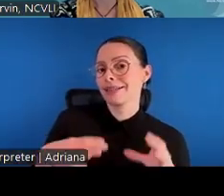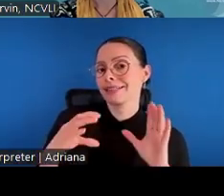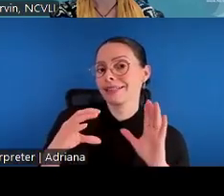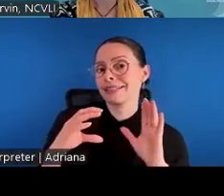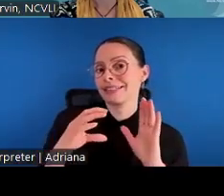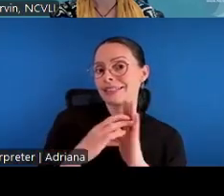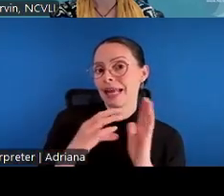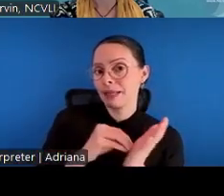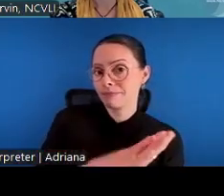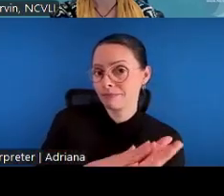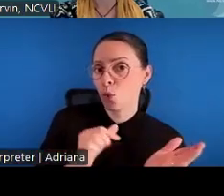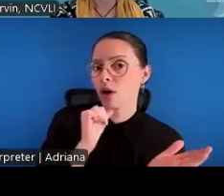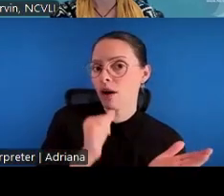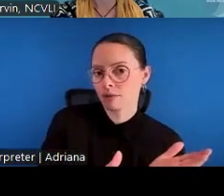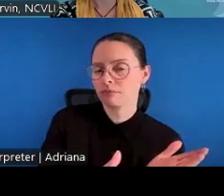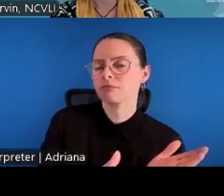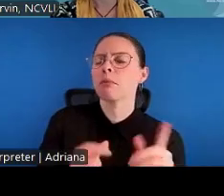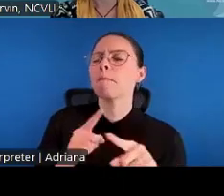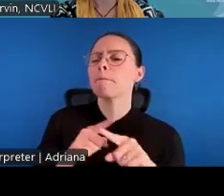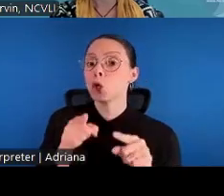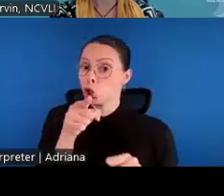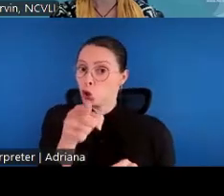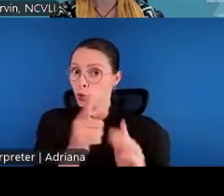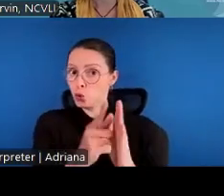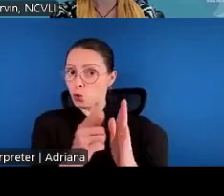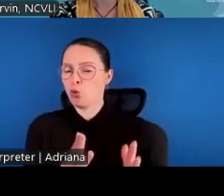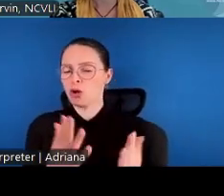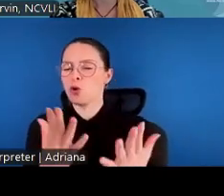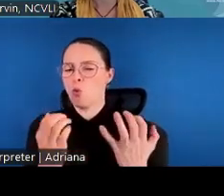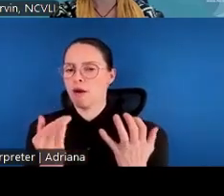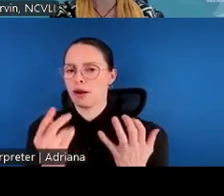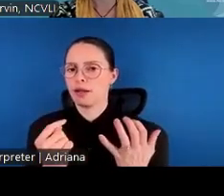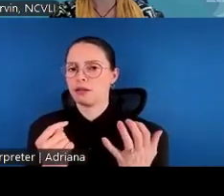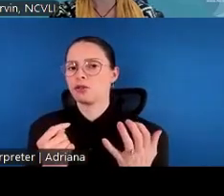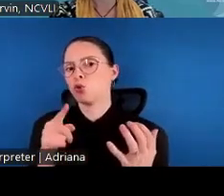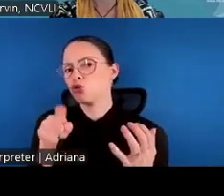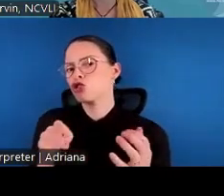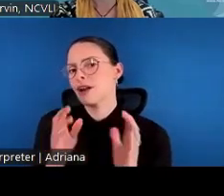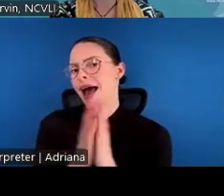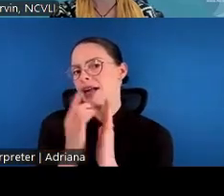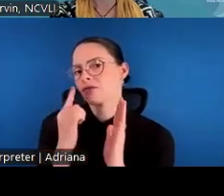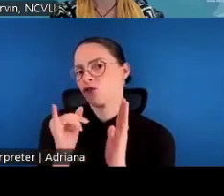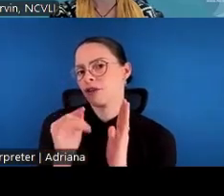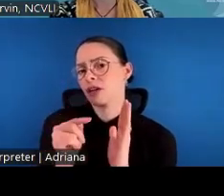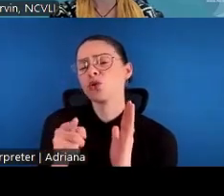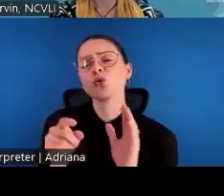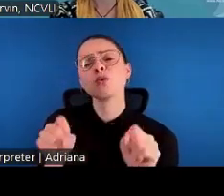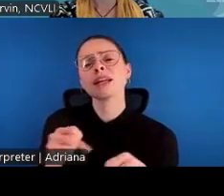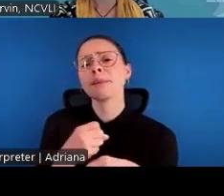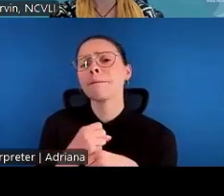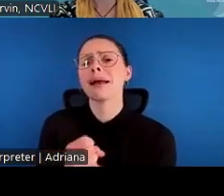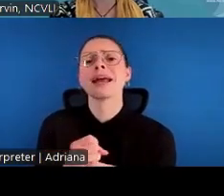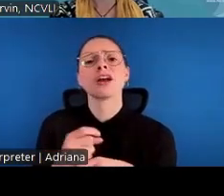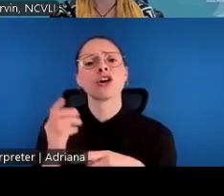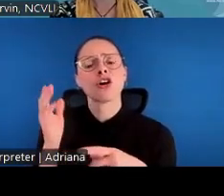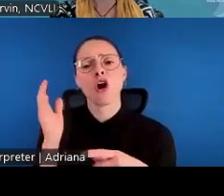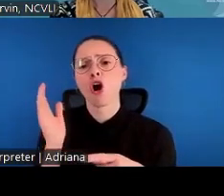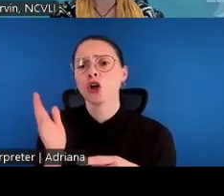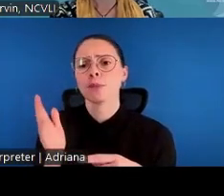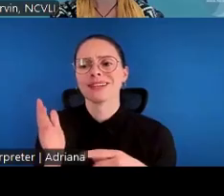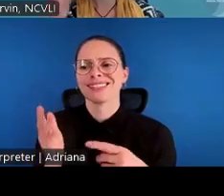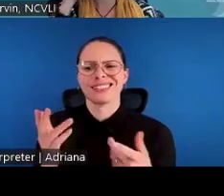but you want that. And so you should be asking for that. Right. And you can make arguments, even in the Army that generally doesn't